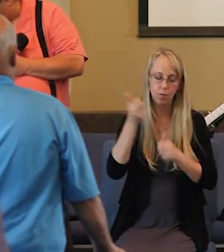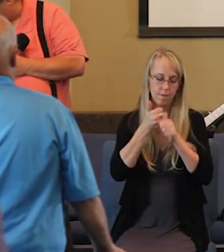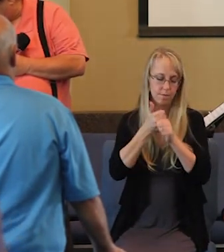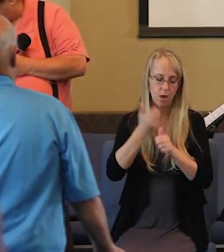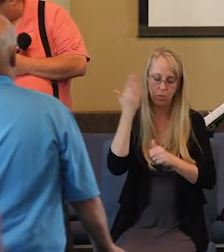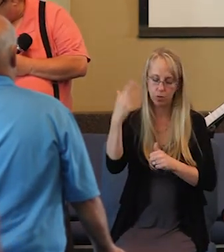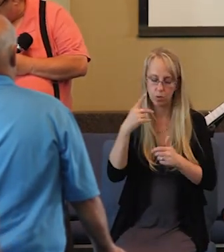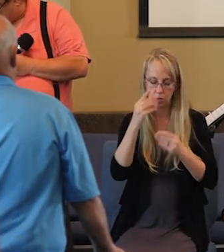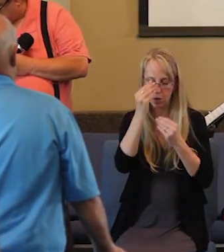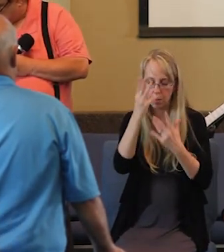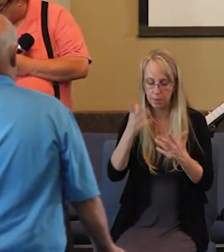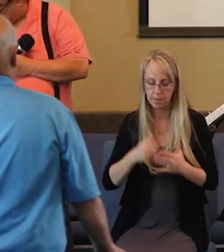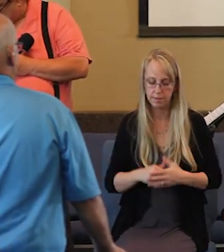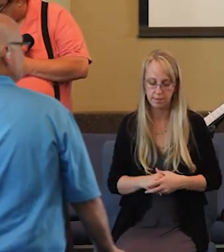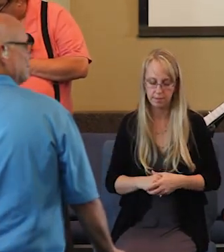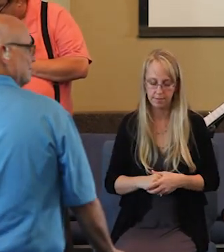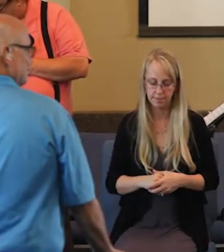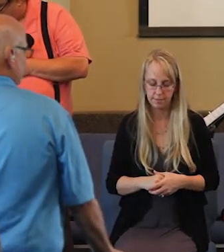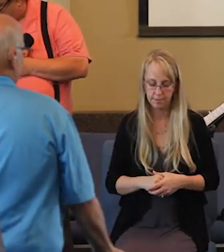obedience.